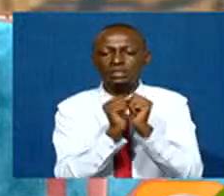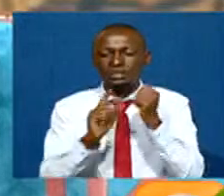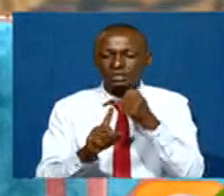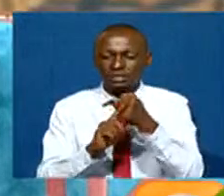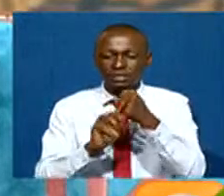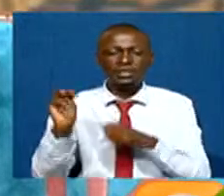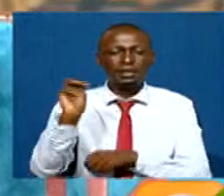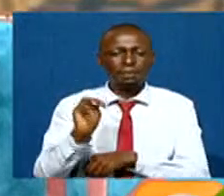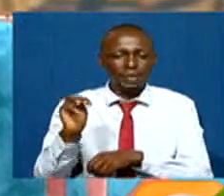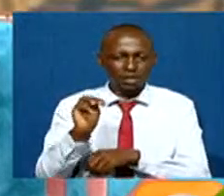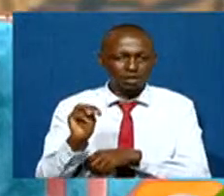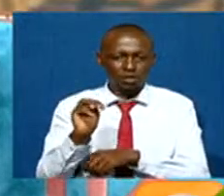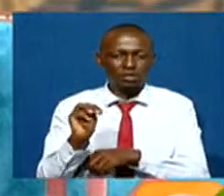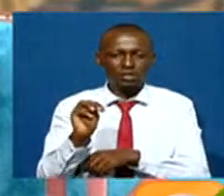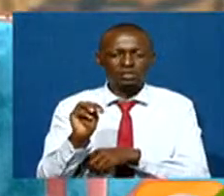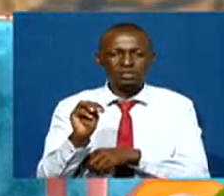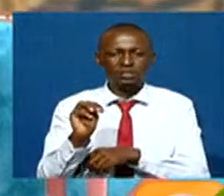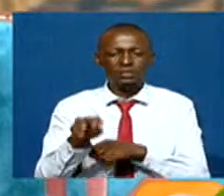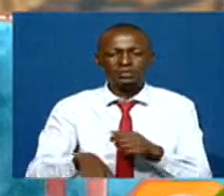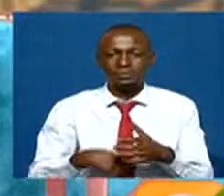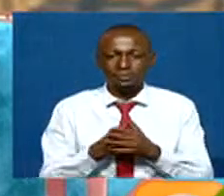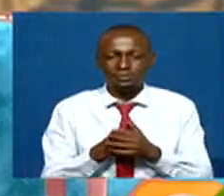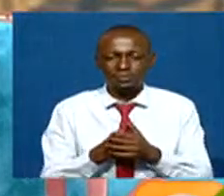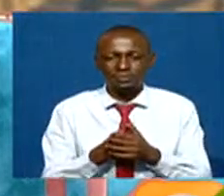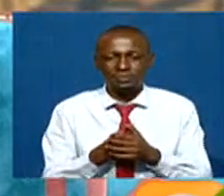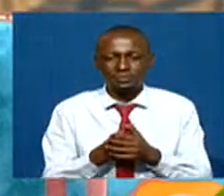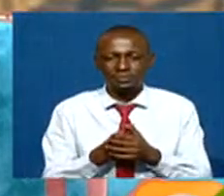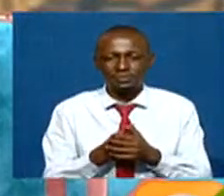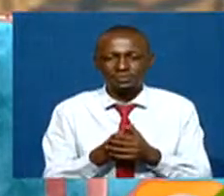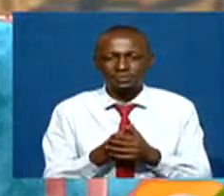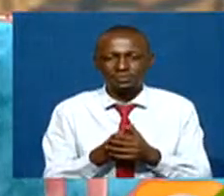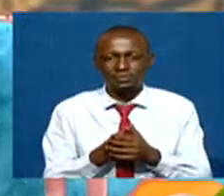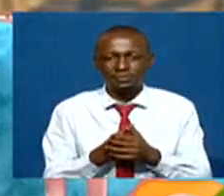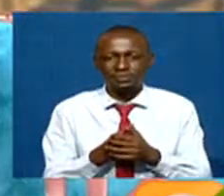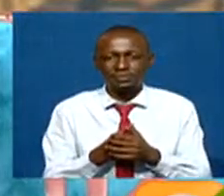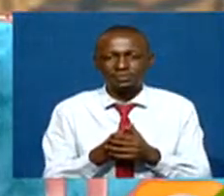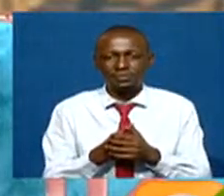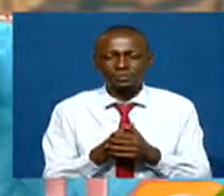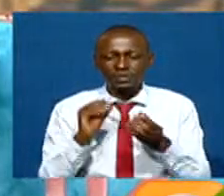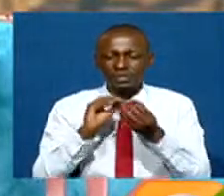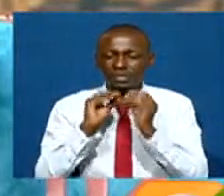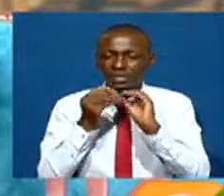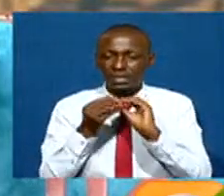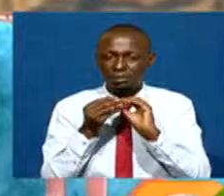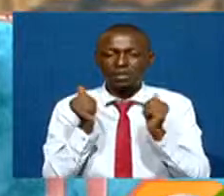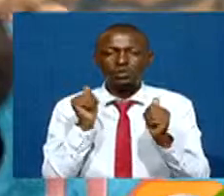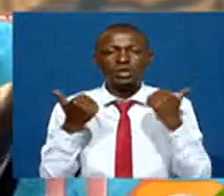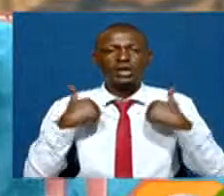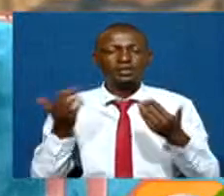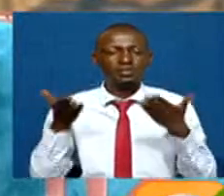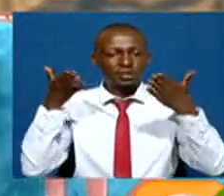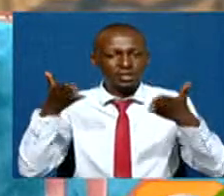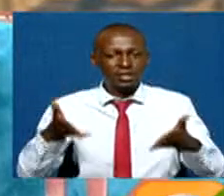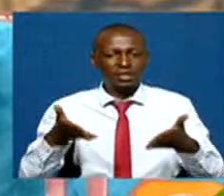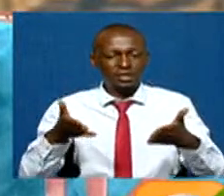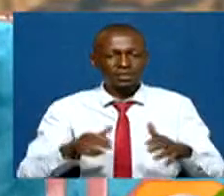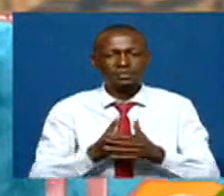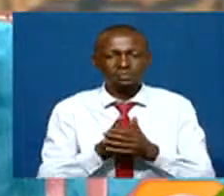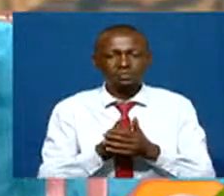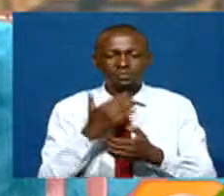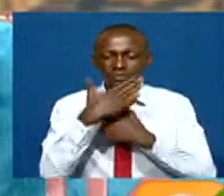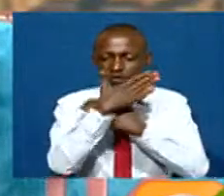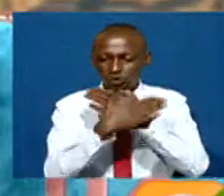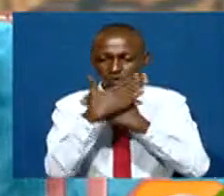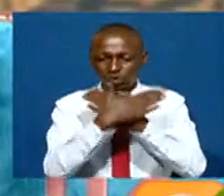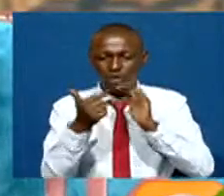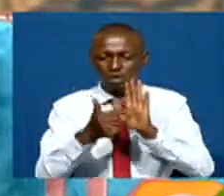16 million. And that is actually what the number of digits that occupy 24 bits. Mm. You know, this is binary, it's computer, Jeff. Yes.